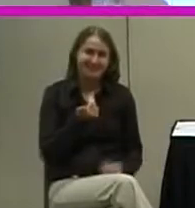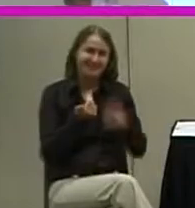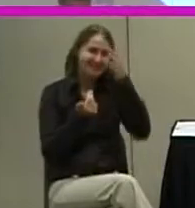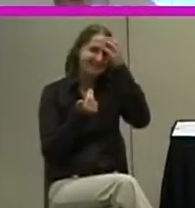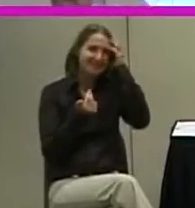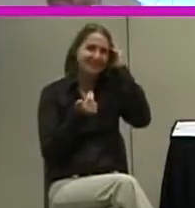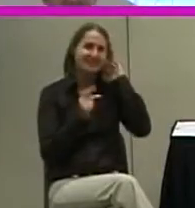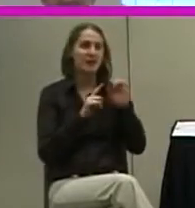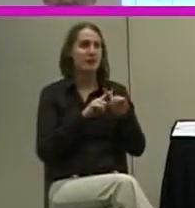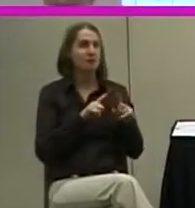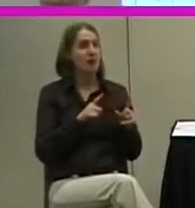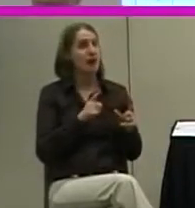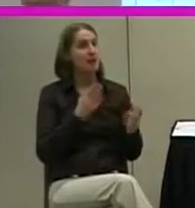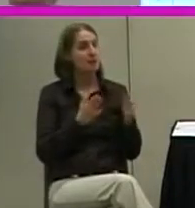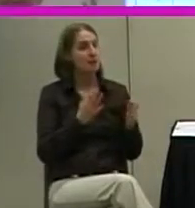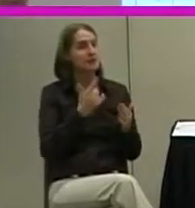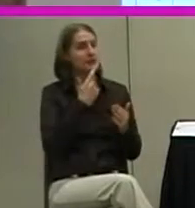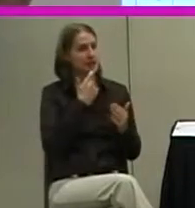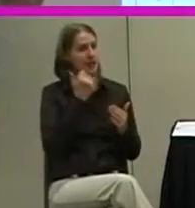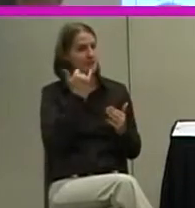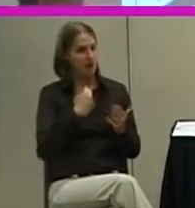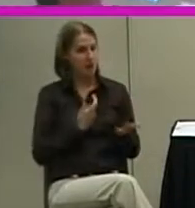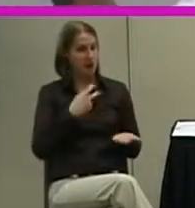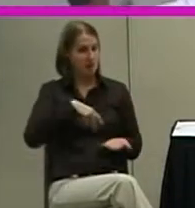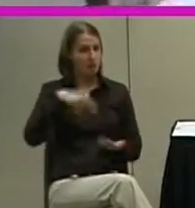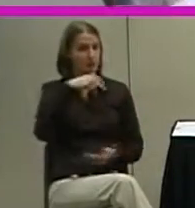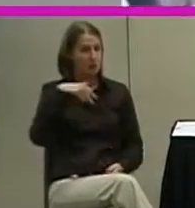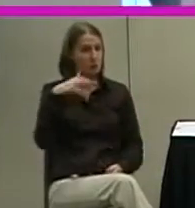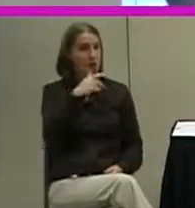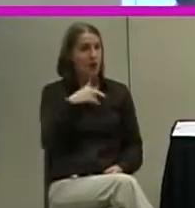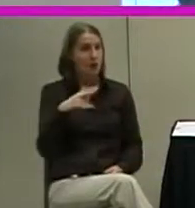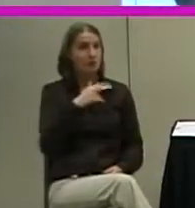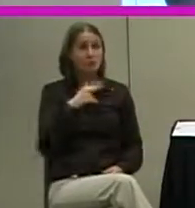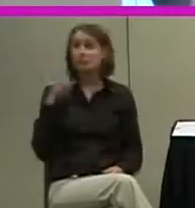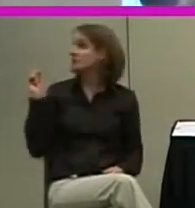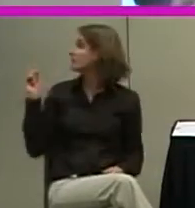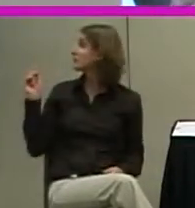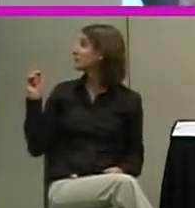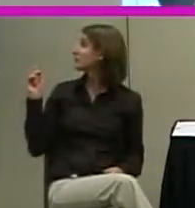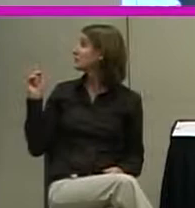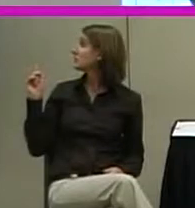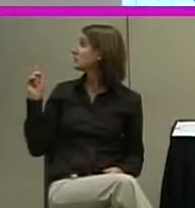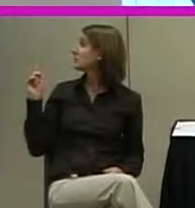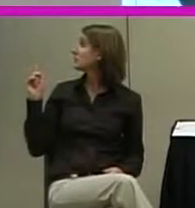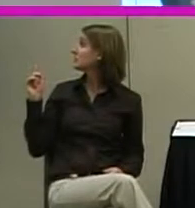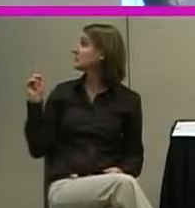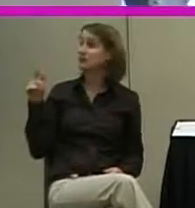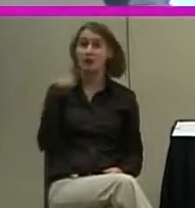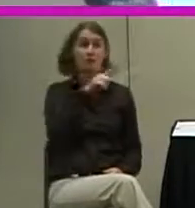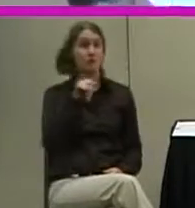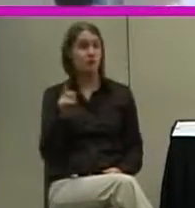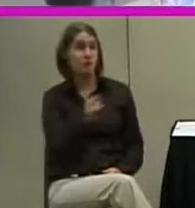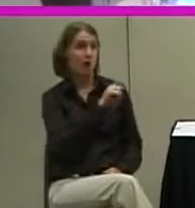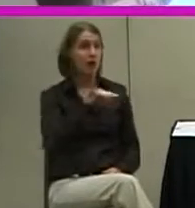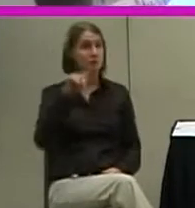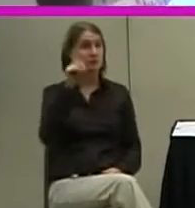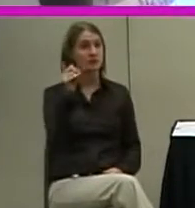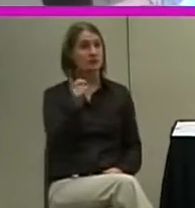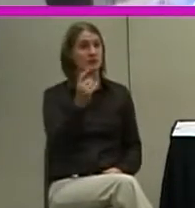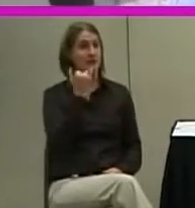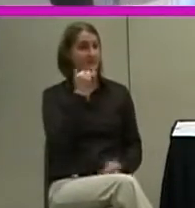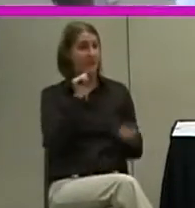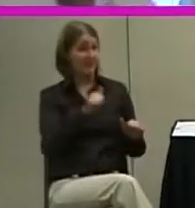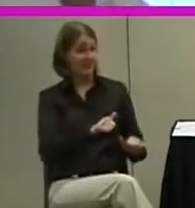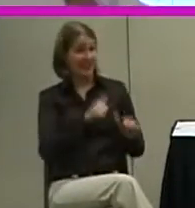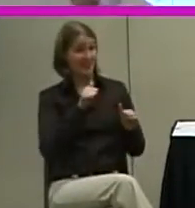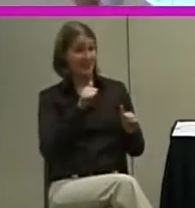I might want to say, if I'm up moving around a lot, and this is my traffic pattern, is I'm kind of moving around these places, if I could put